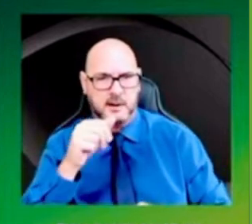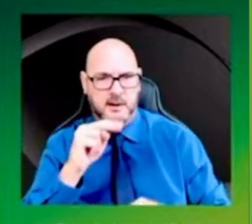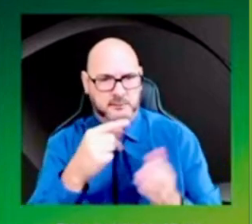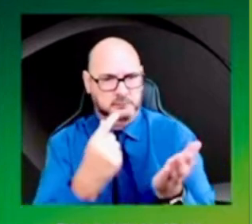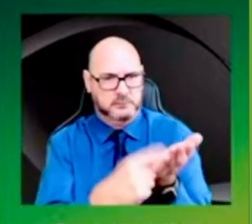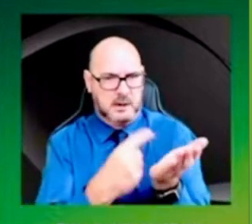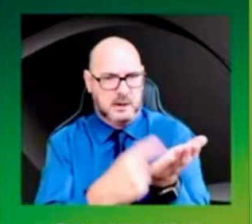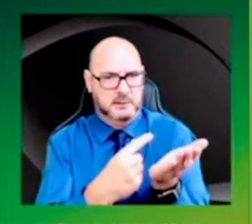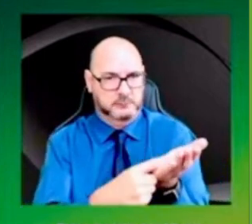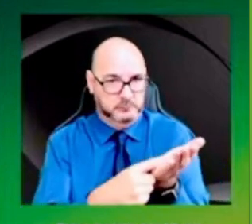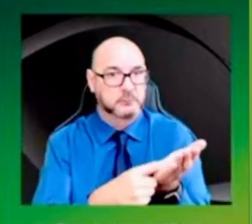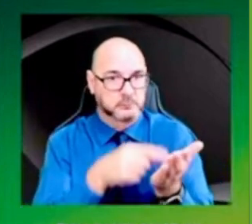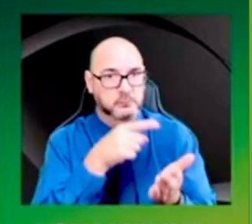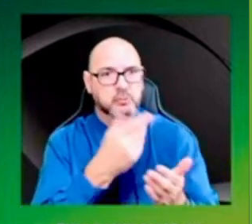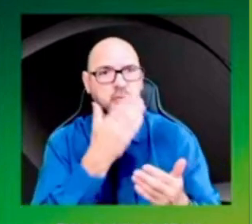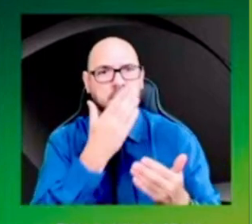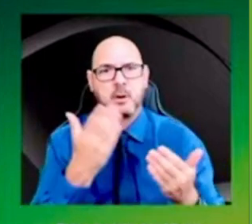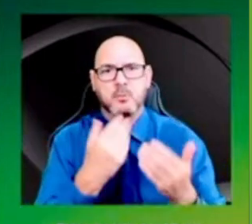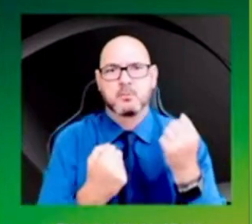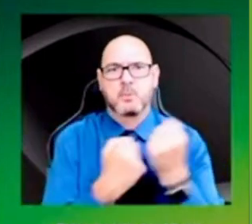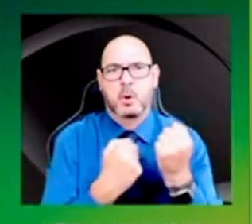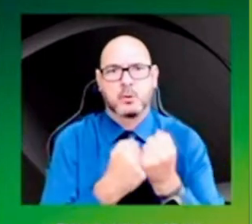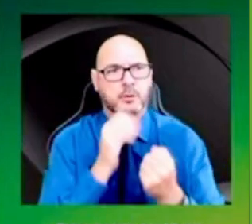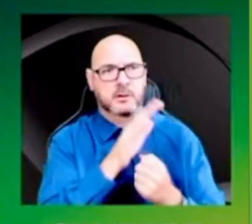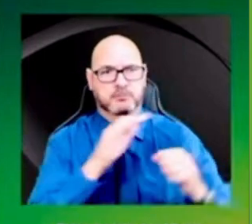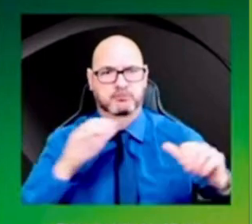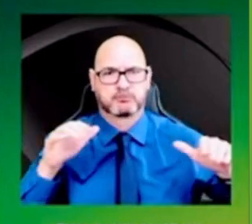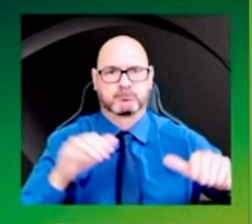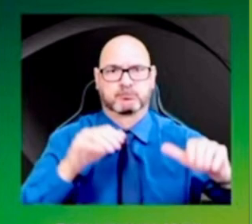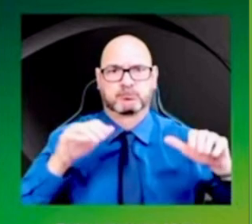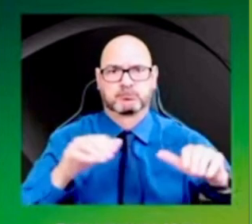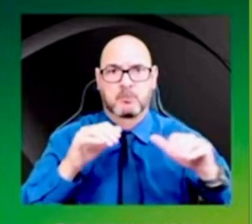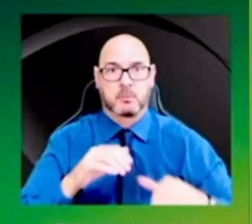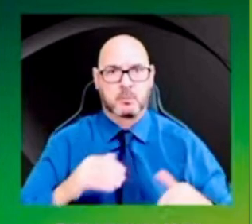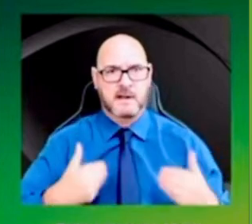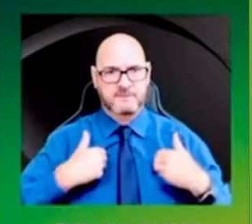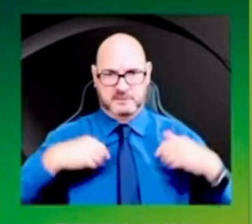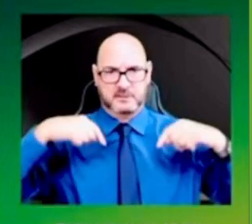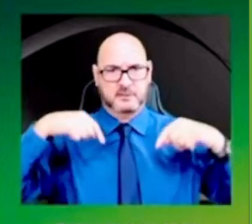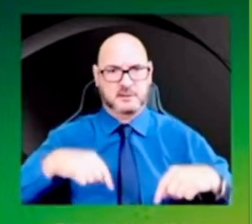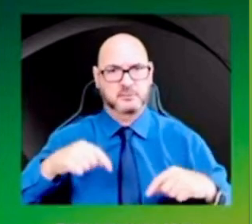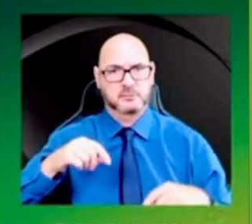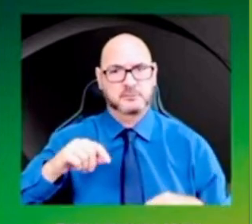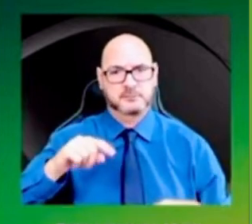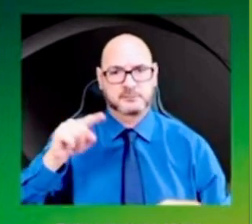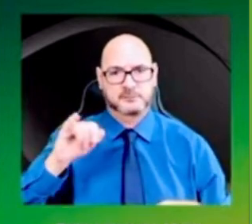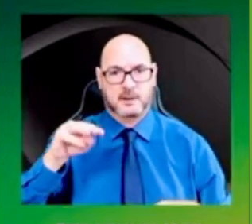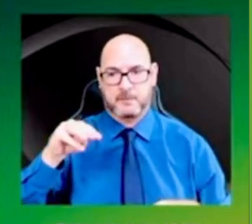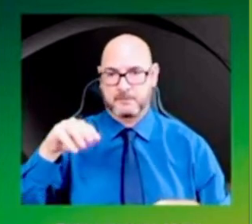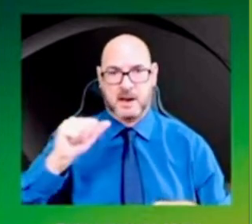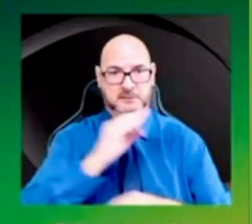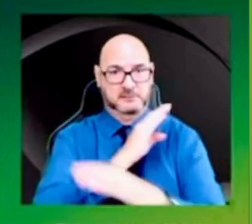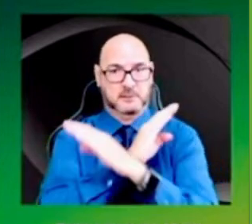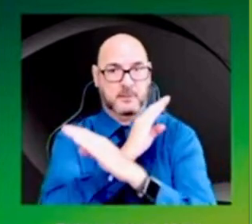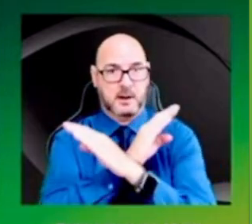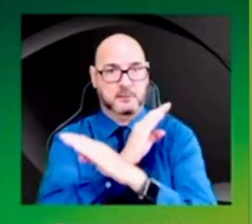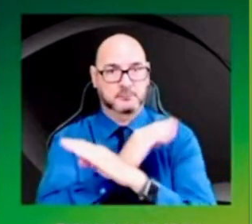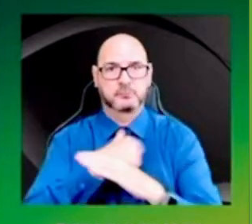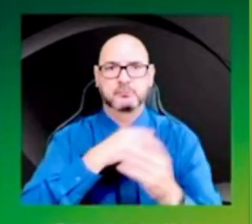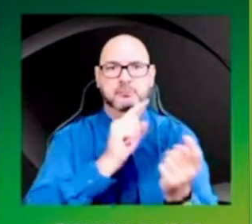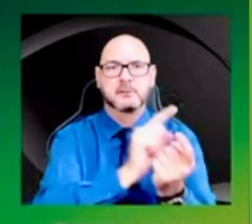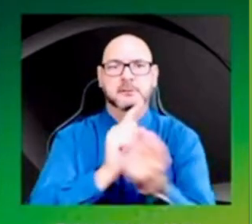in Zambia this morning, I met with farmers using climate smart agriculture, agritech, some of us call